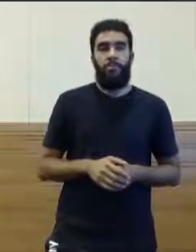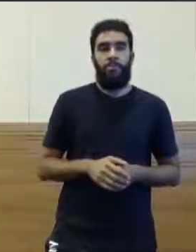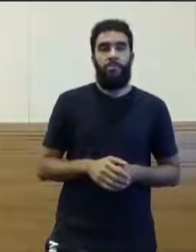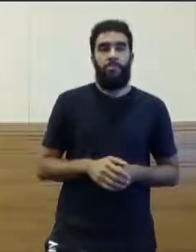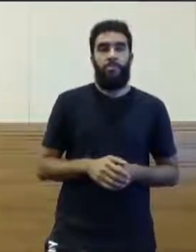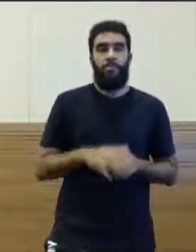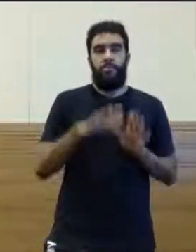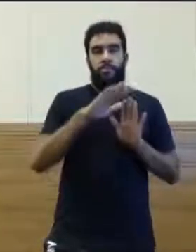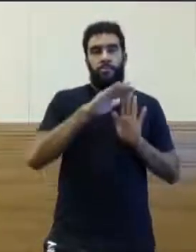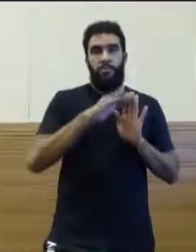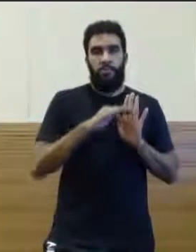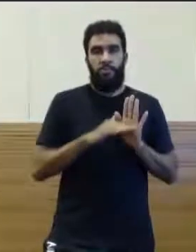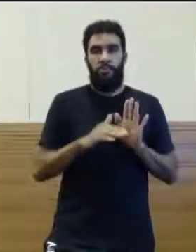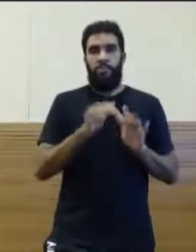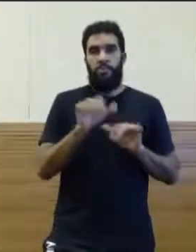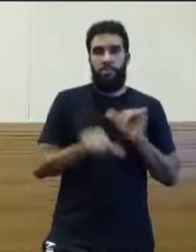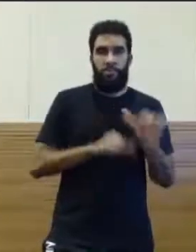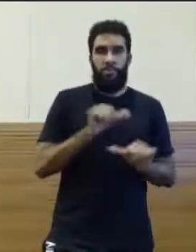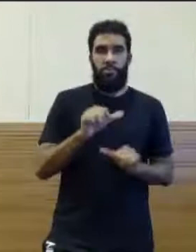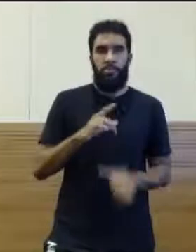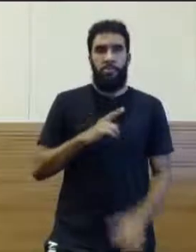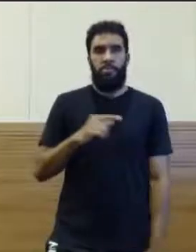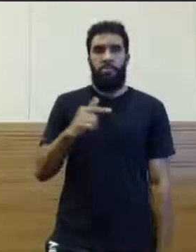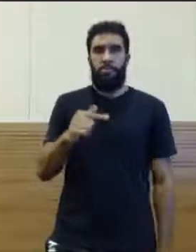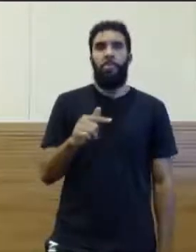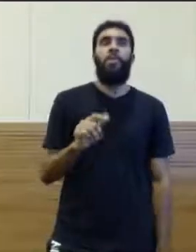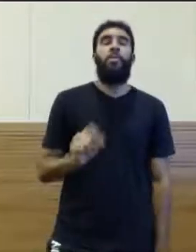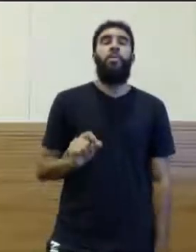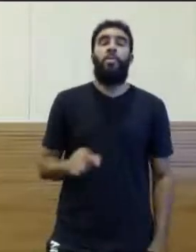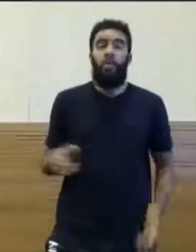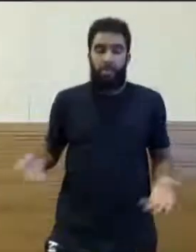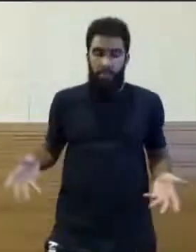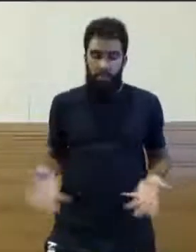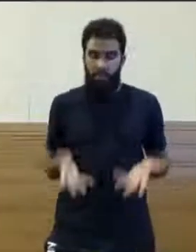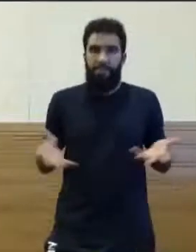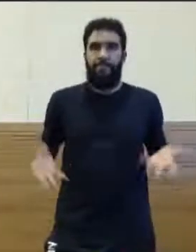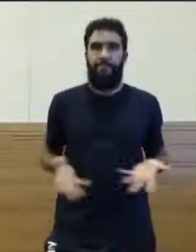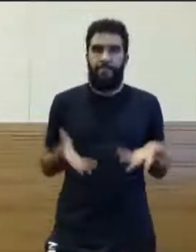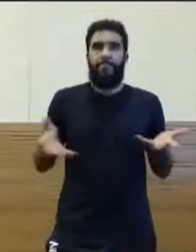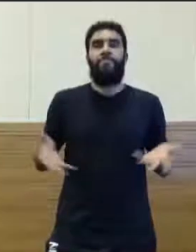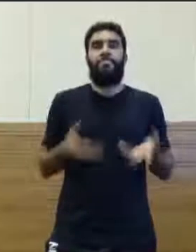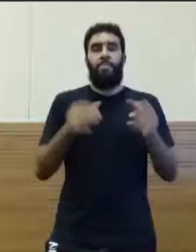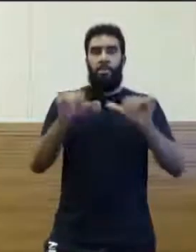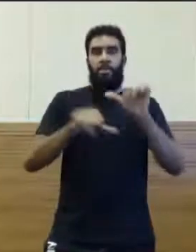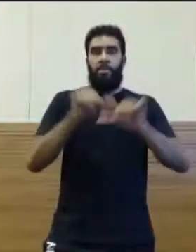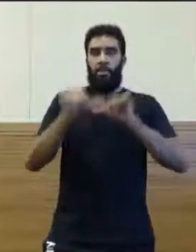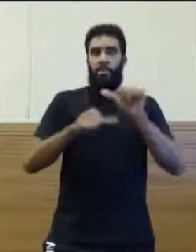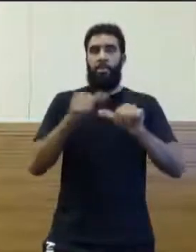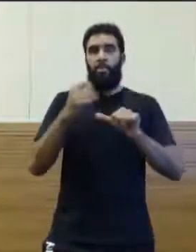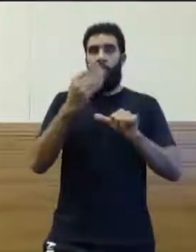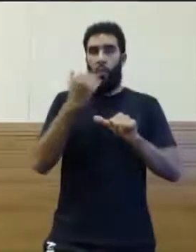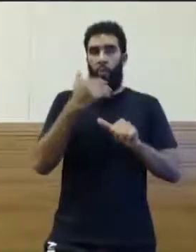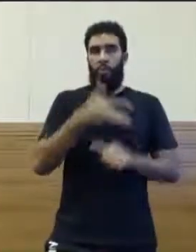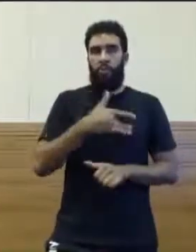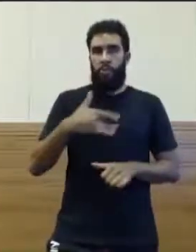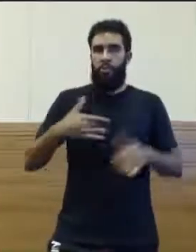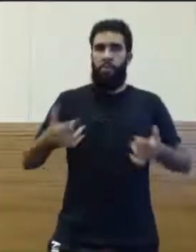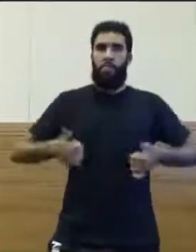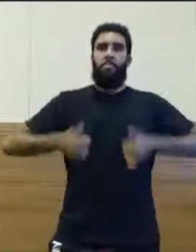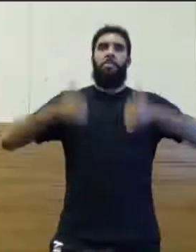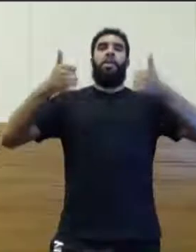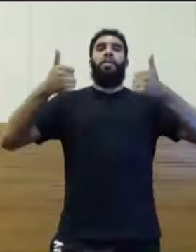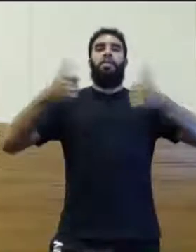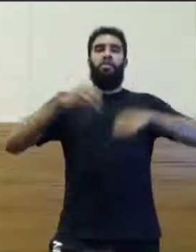This change, this set, which would be to promote the change to